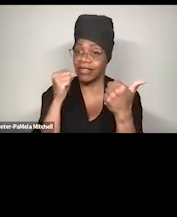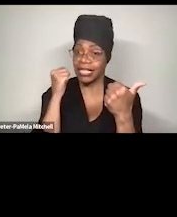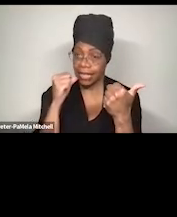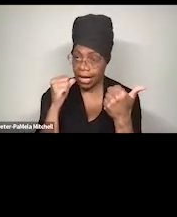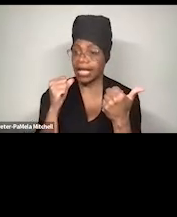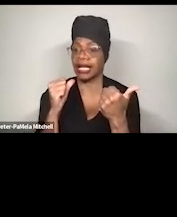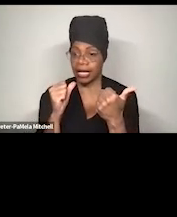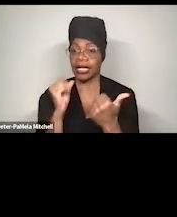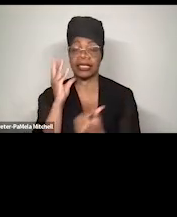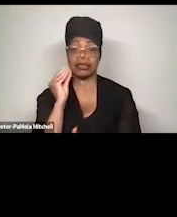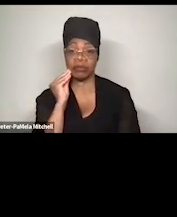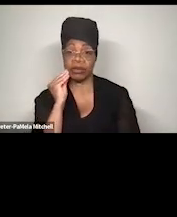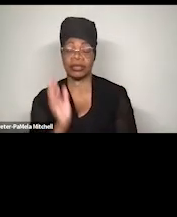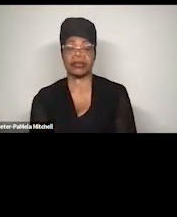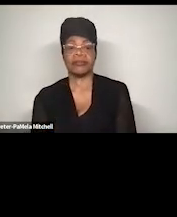Okay, on to the next slide.